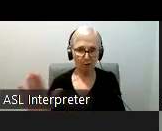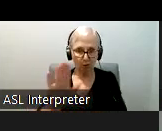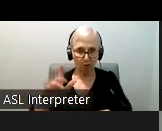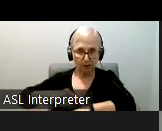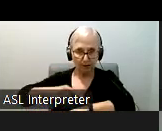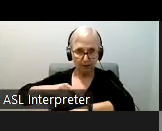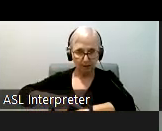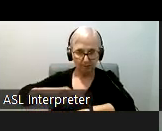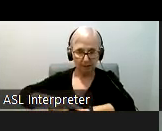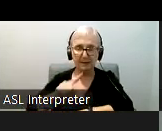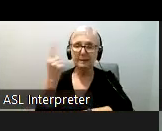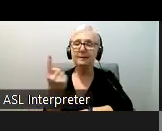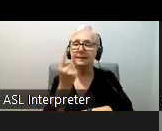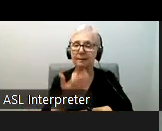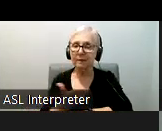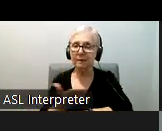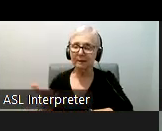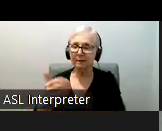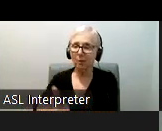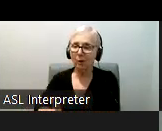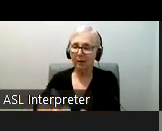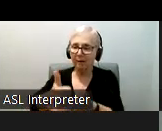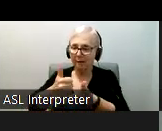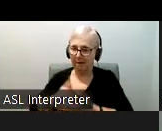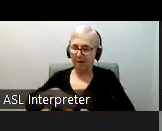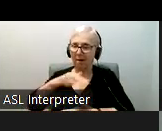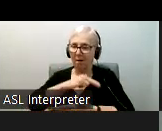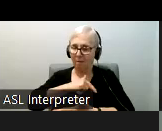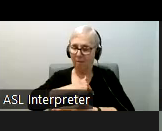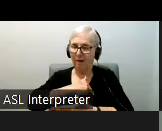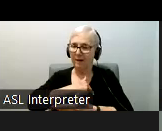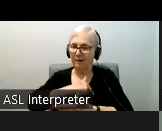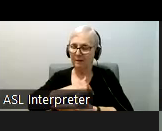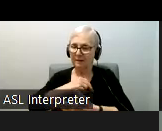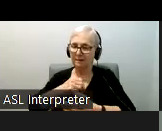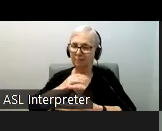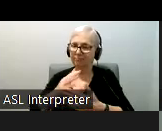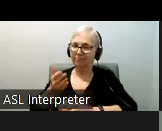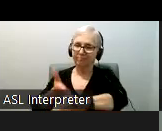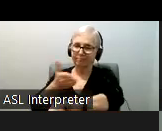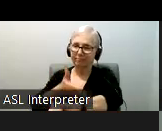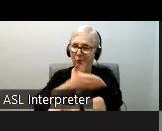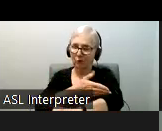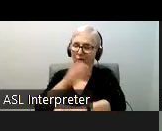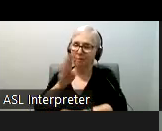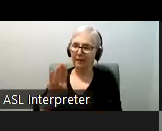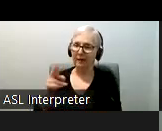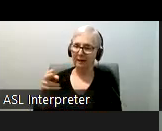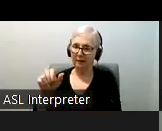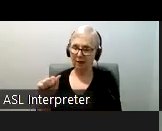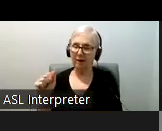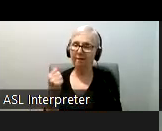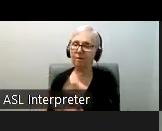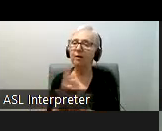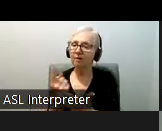it's actually something that can really help us reform the behavioral health system for everybody. I can say